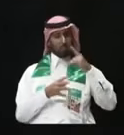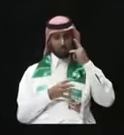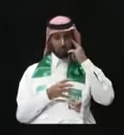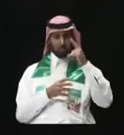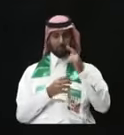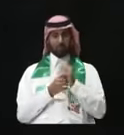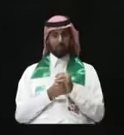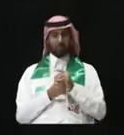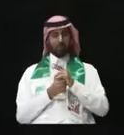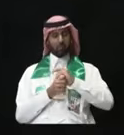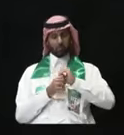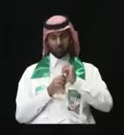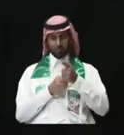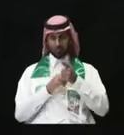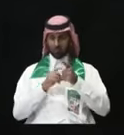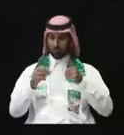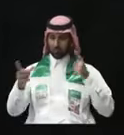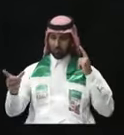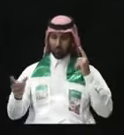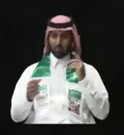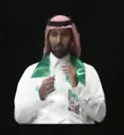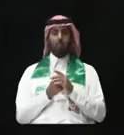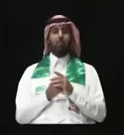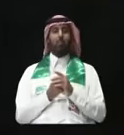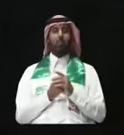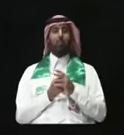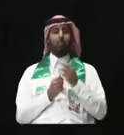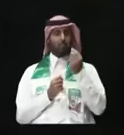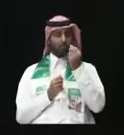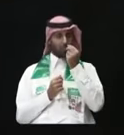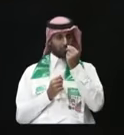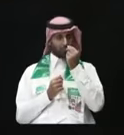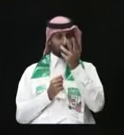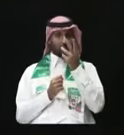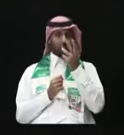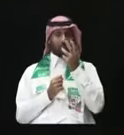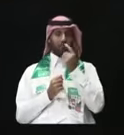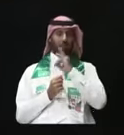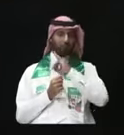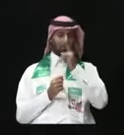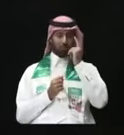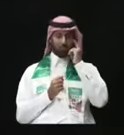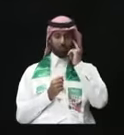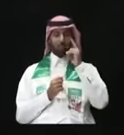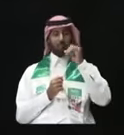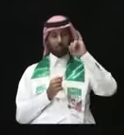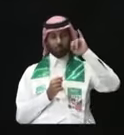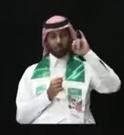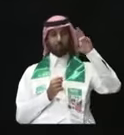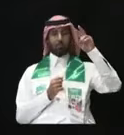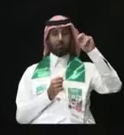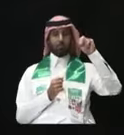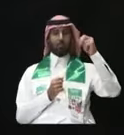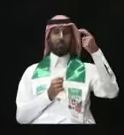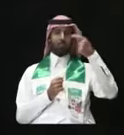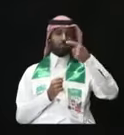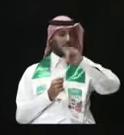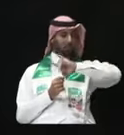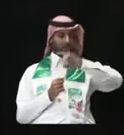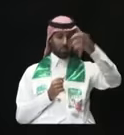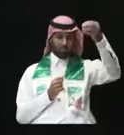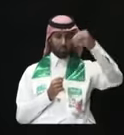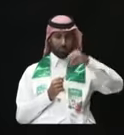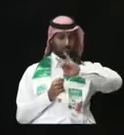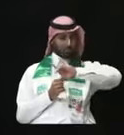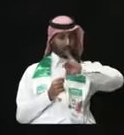long action. I was smelling, never say I was smelling. I smelt. I heard.